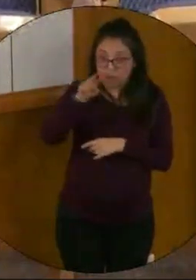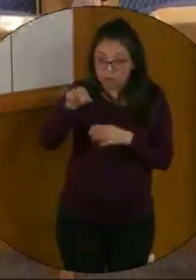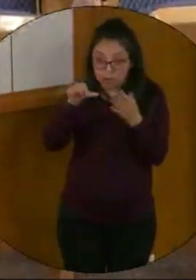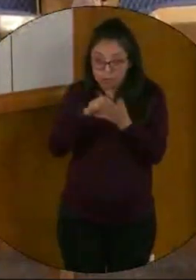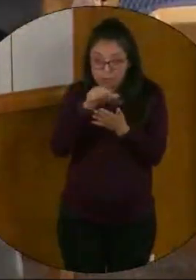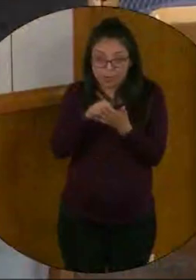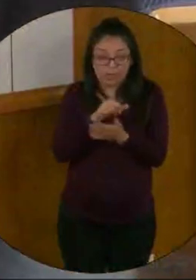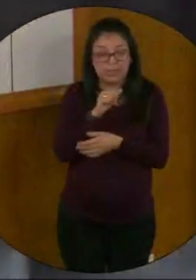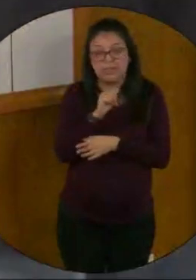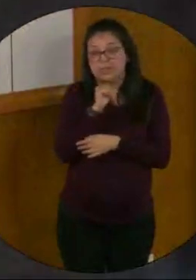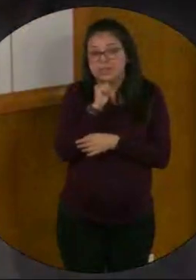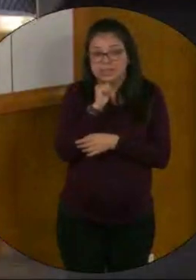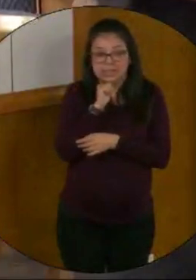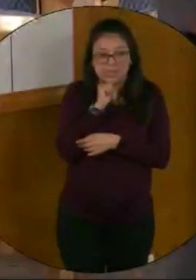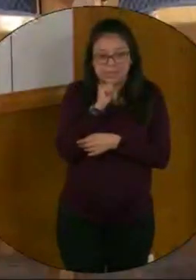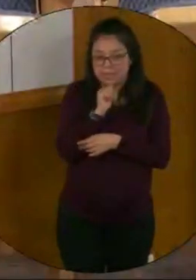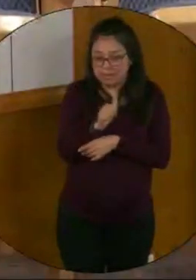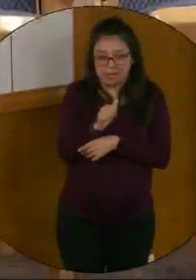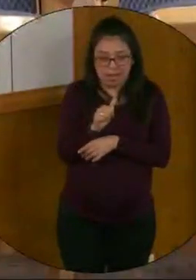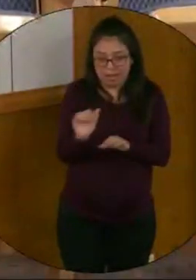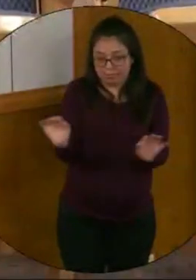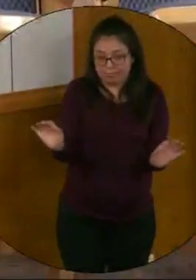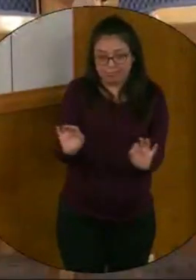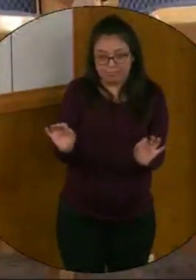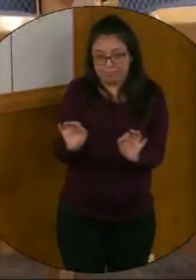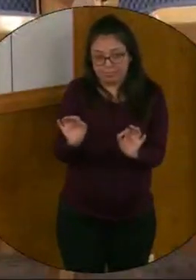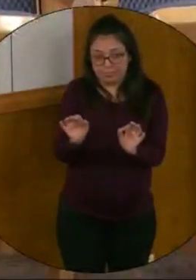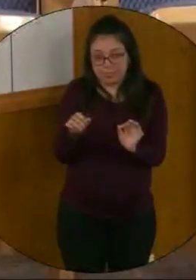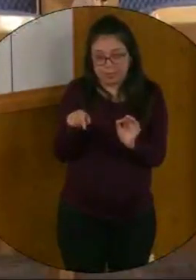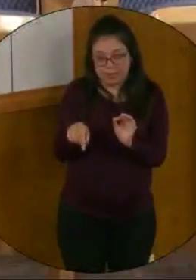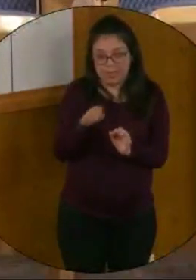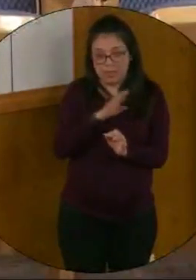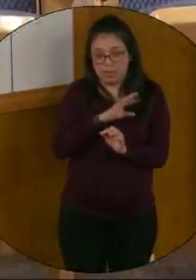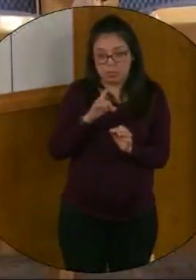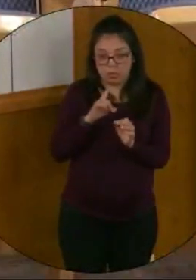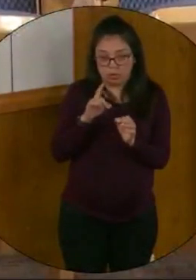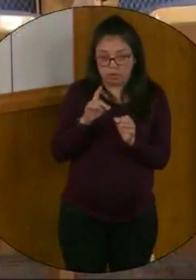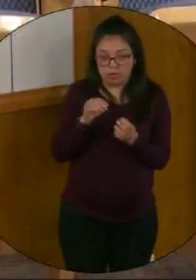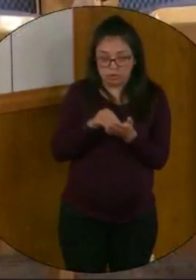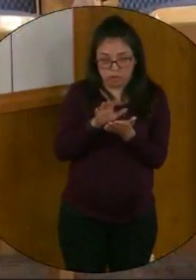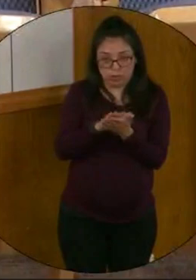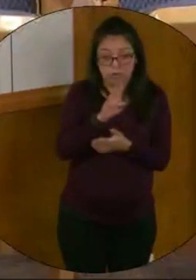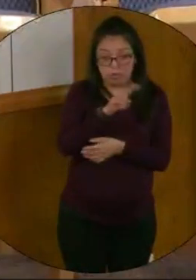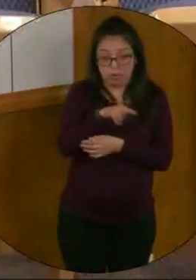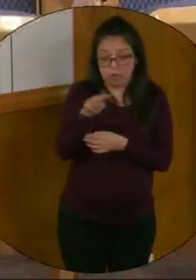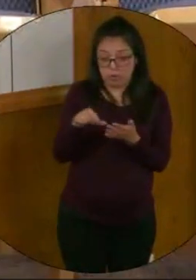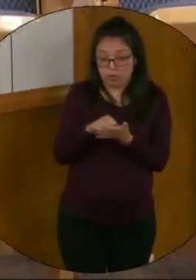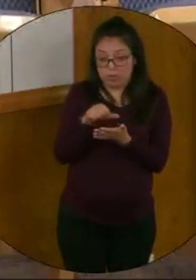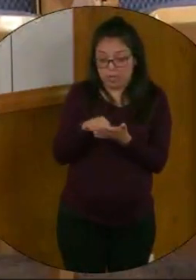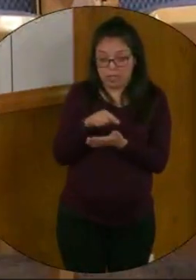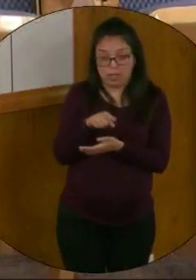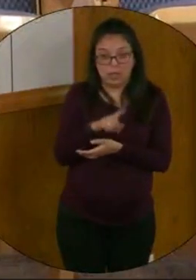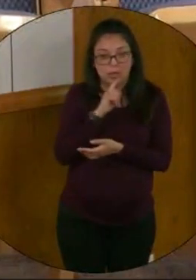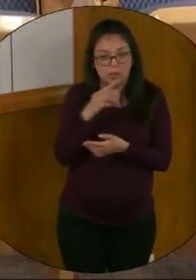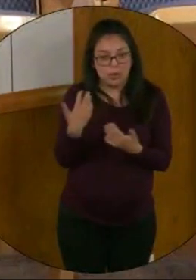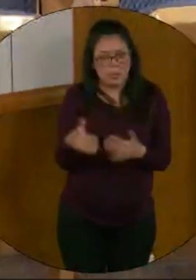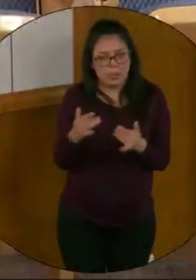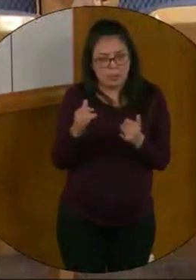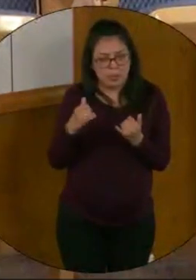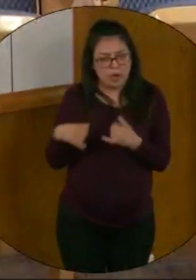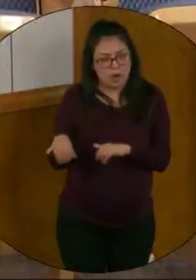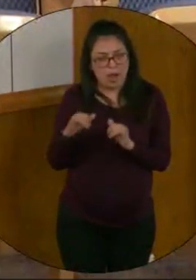no longer an anomaly in these board documents. 22 pages is pretty common